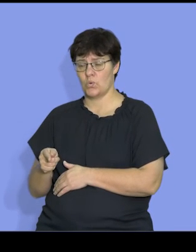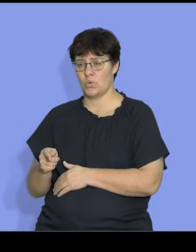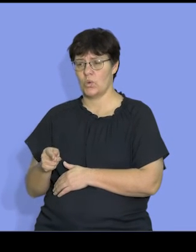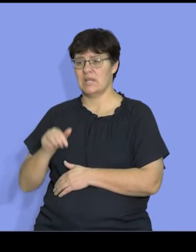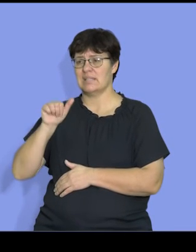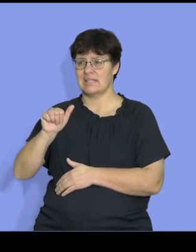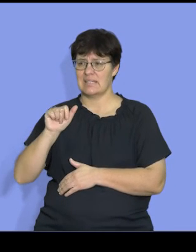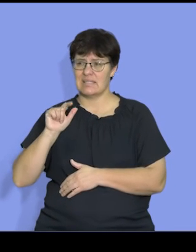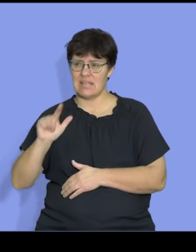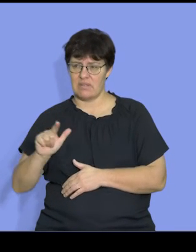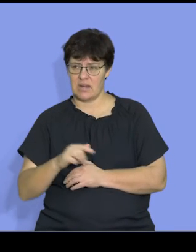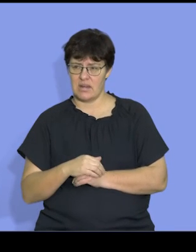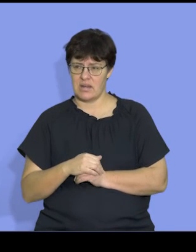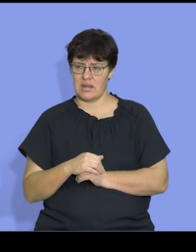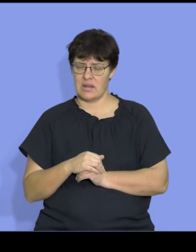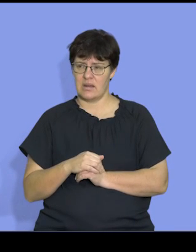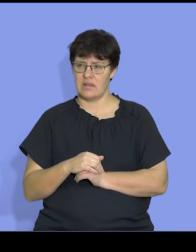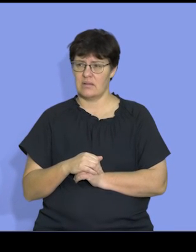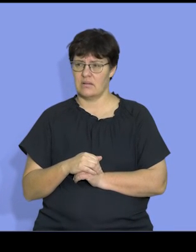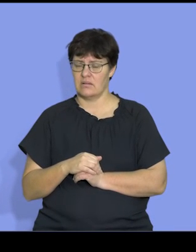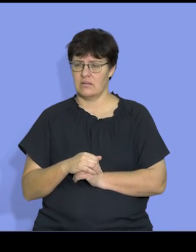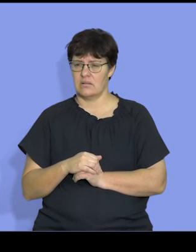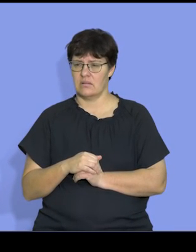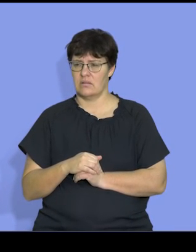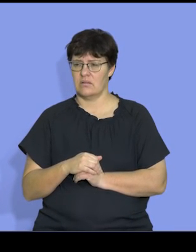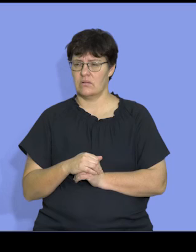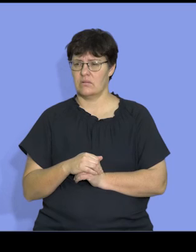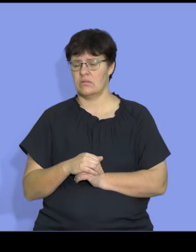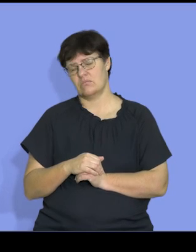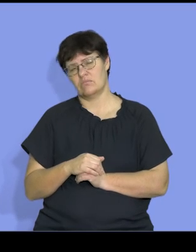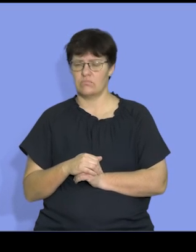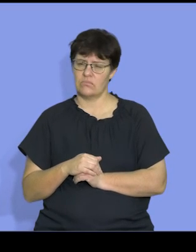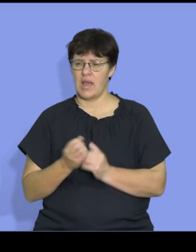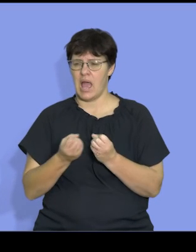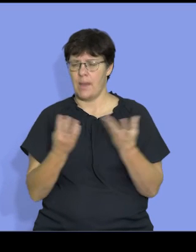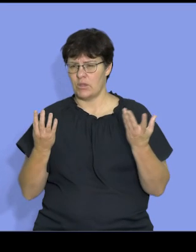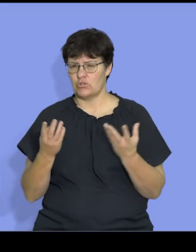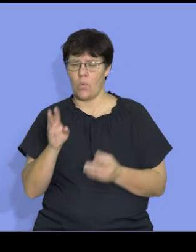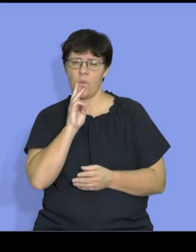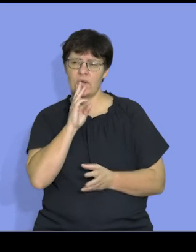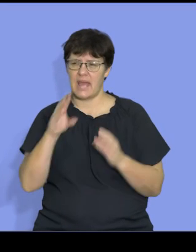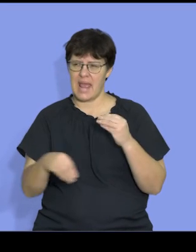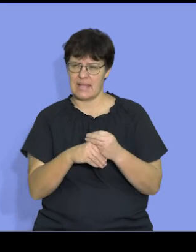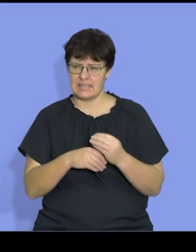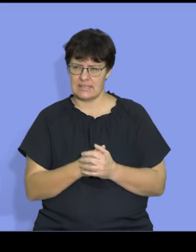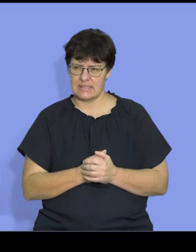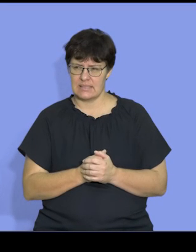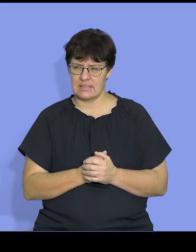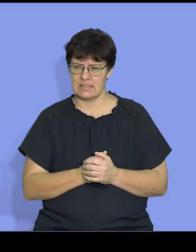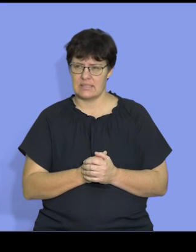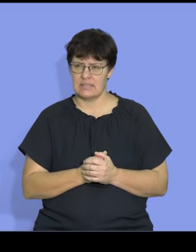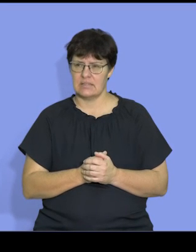67 mils, because this is like 67 milliliters. So how much water was added? So we are saying volume